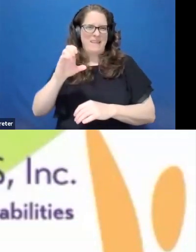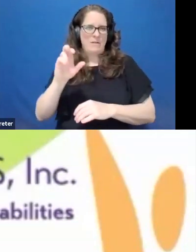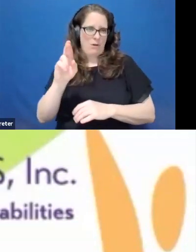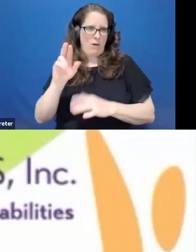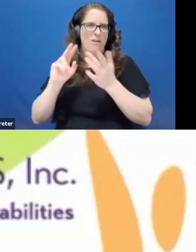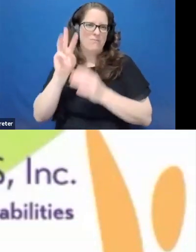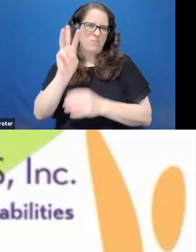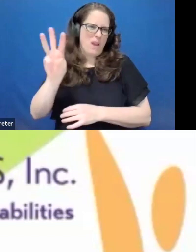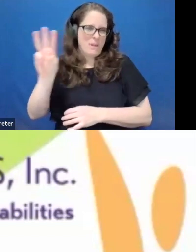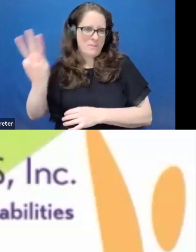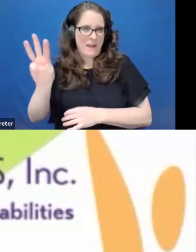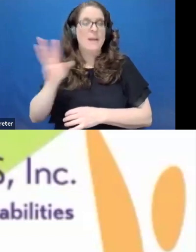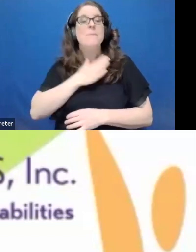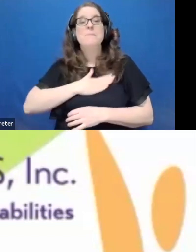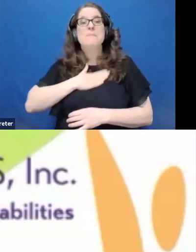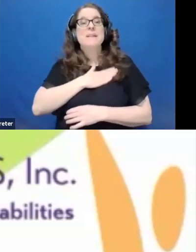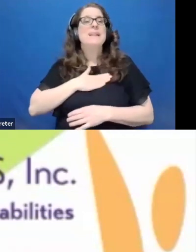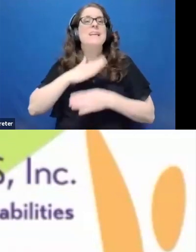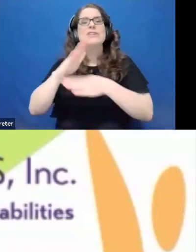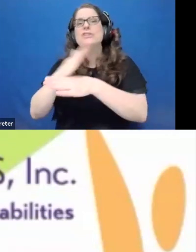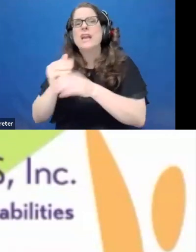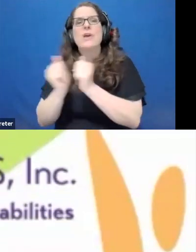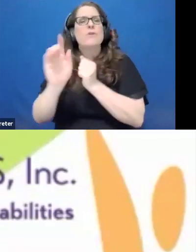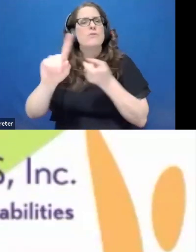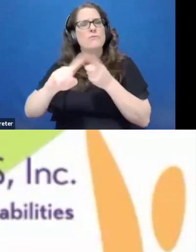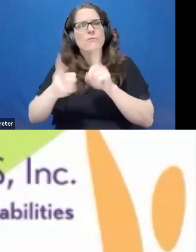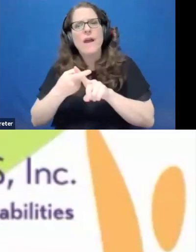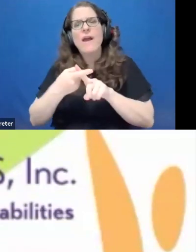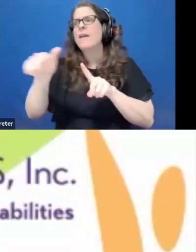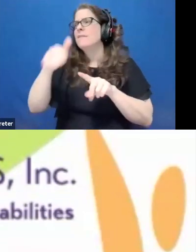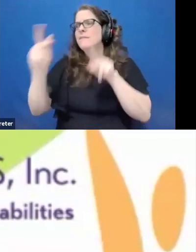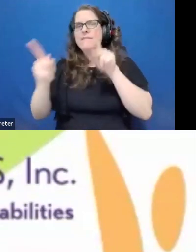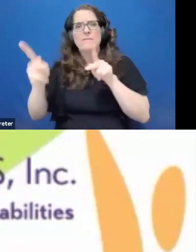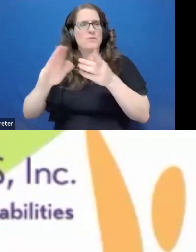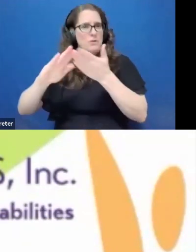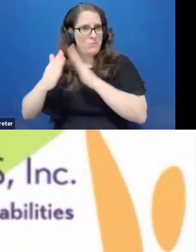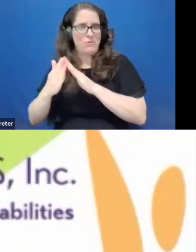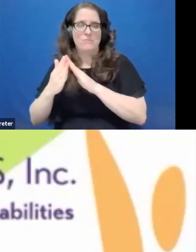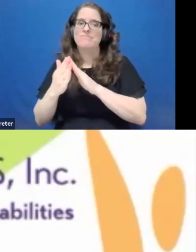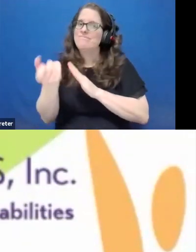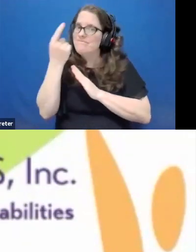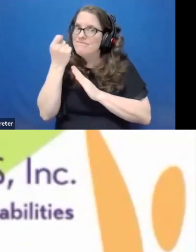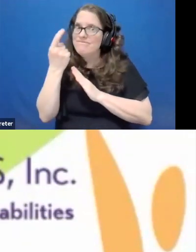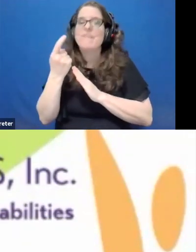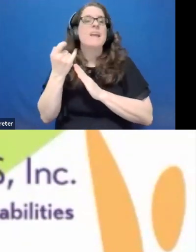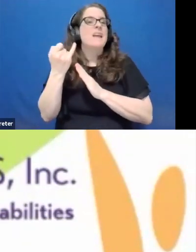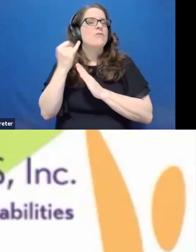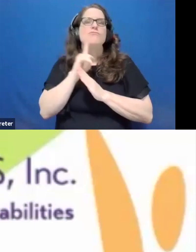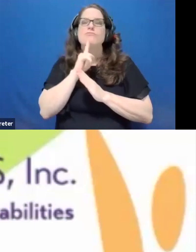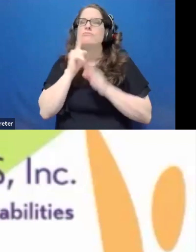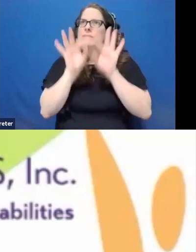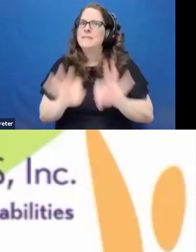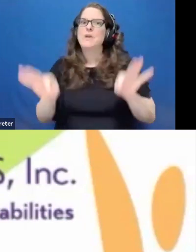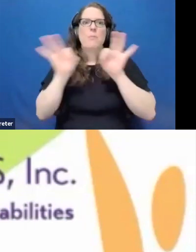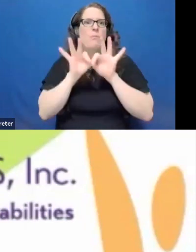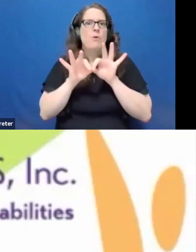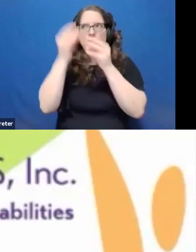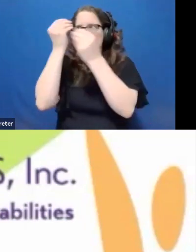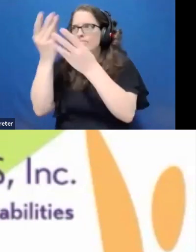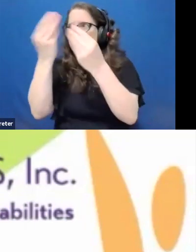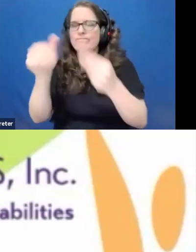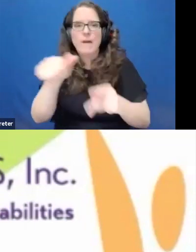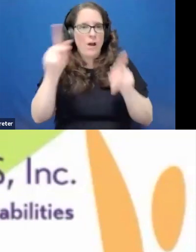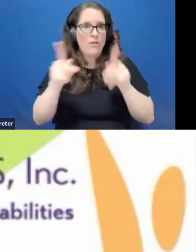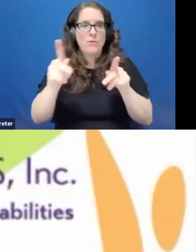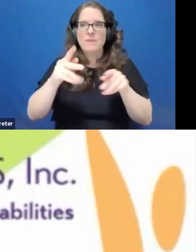and others in the community. It is very important to continue to spread the word about Transition Times so we can continue to better